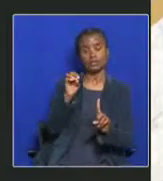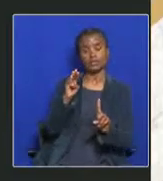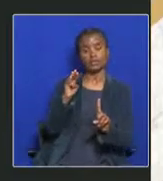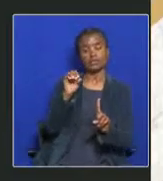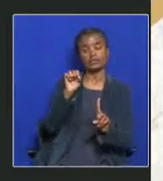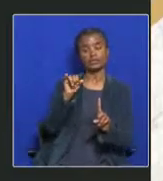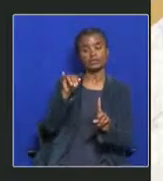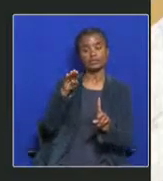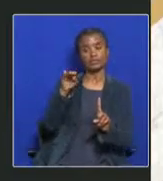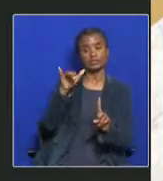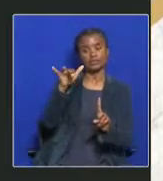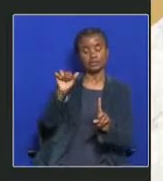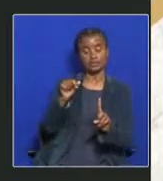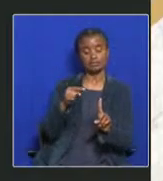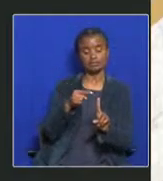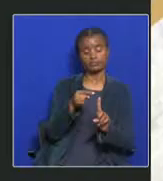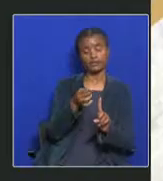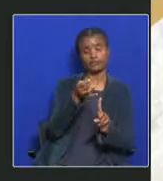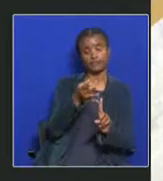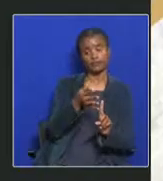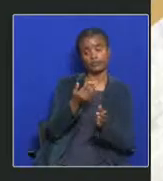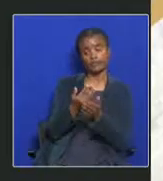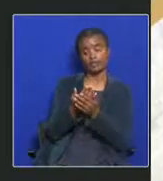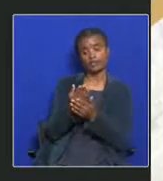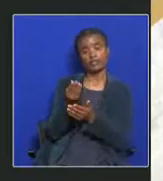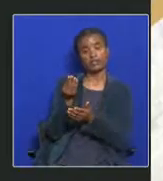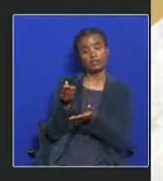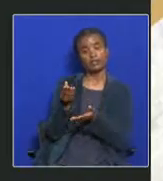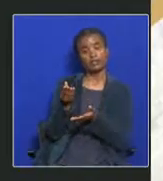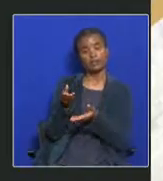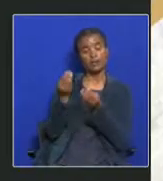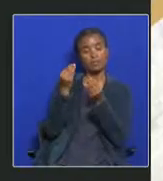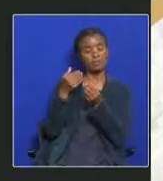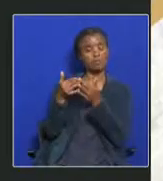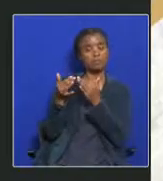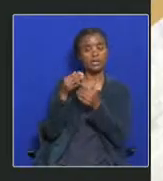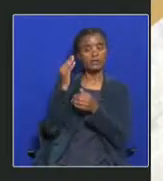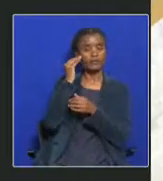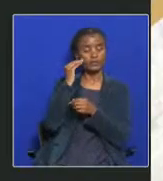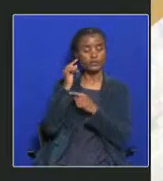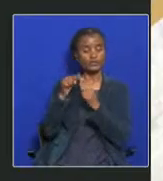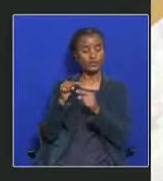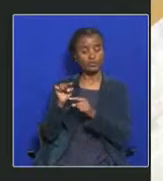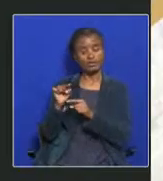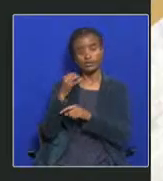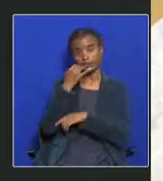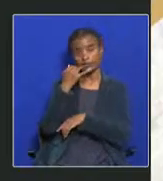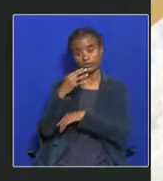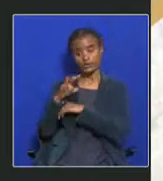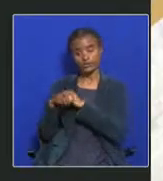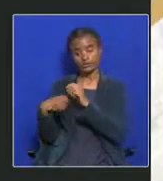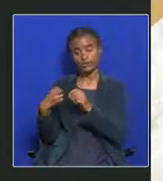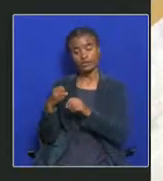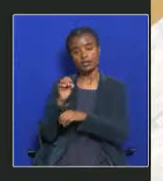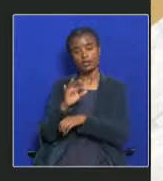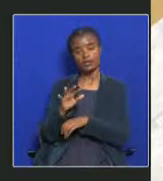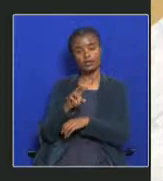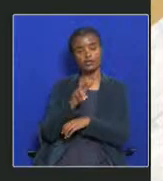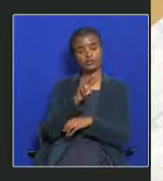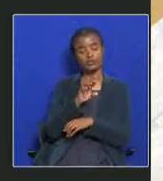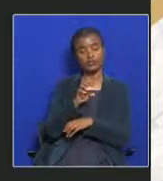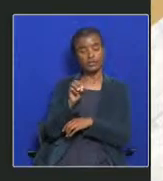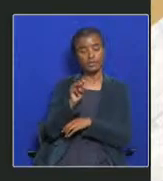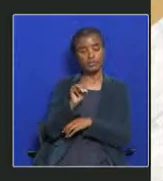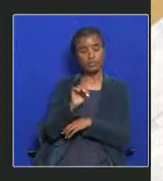this break-in as the drugs, which were stolen, amounted to 200 million at paragraph 4. You see where I'm